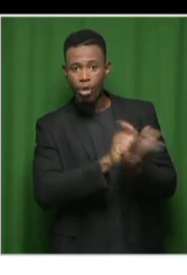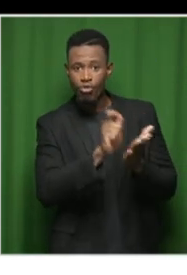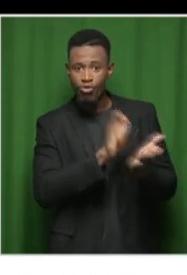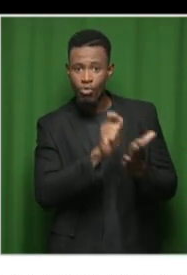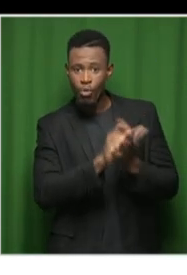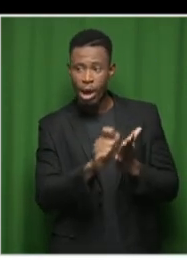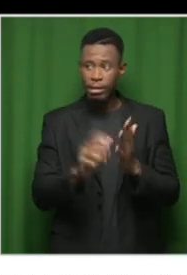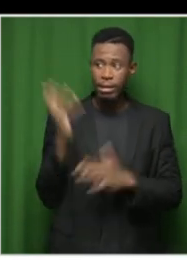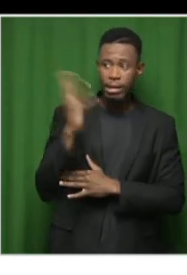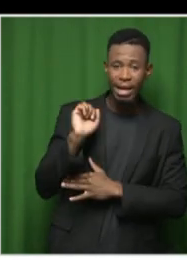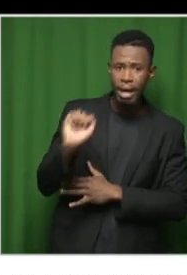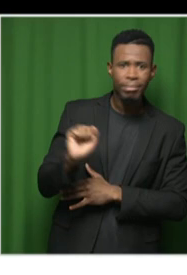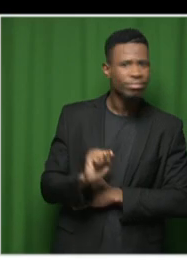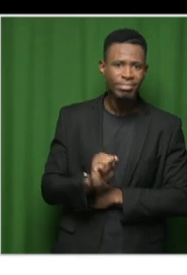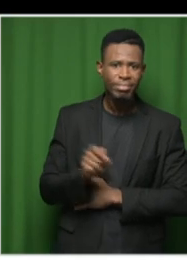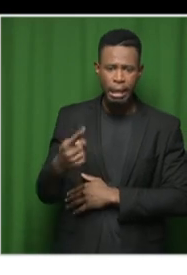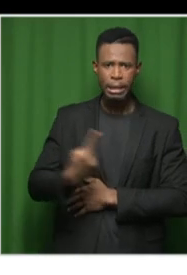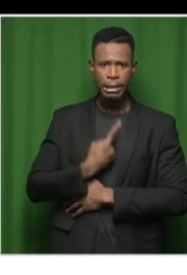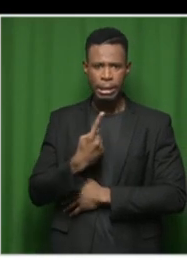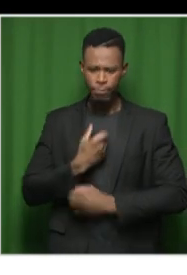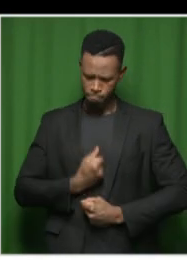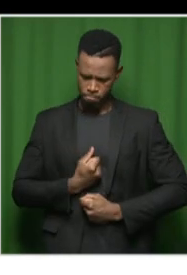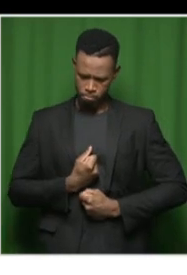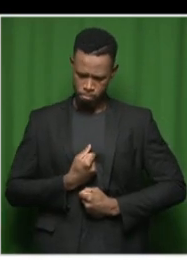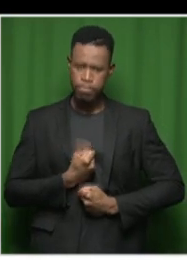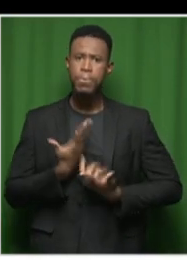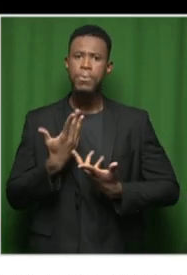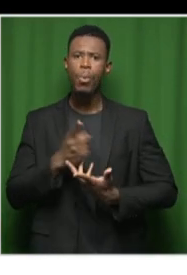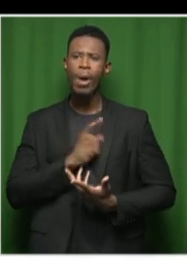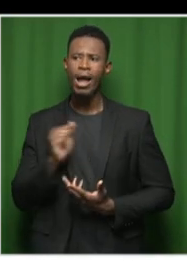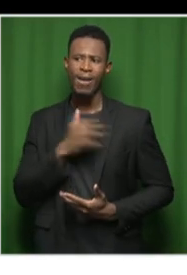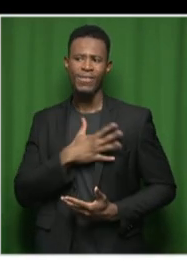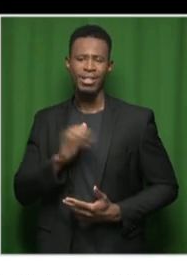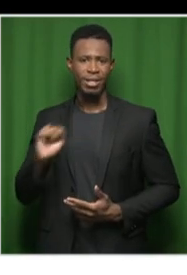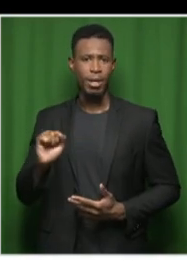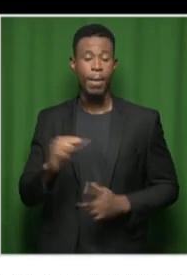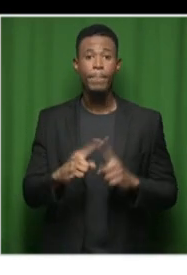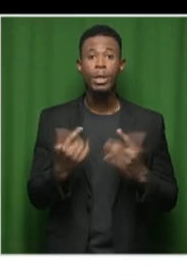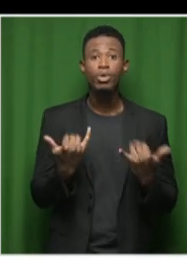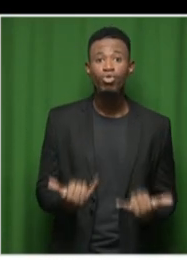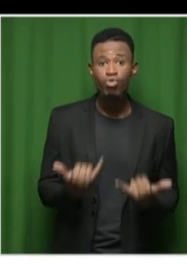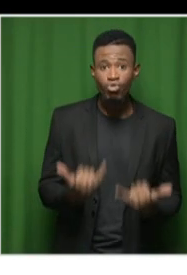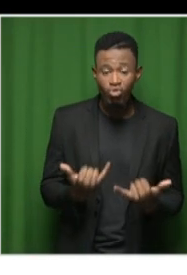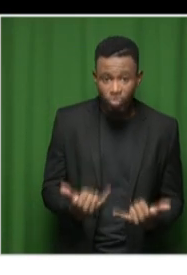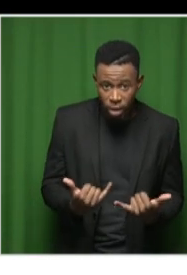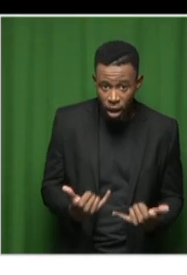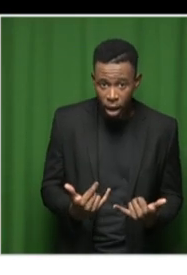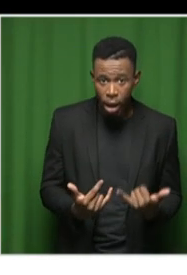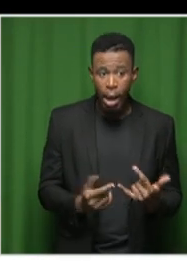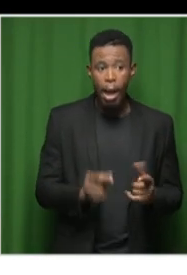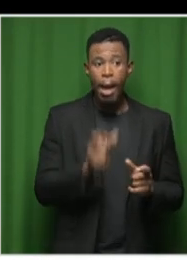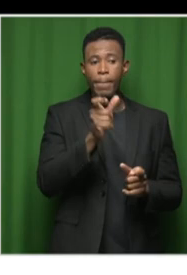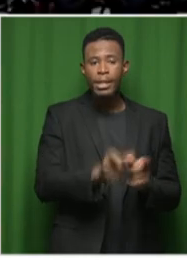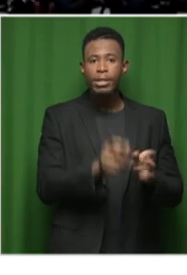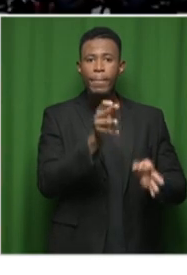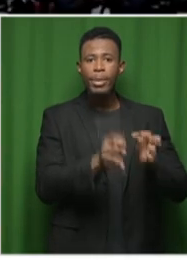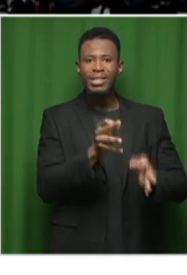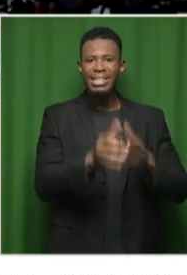But today, a political leader on average is a career